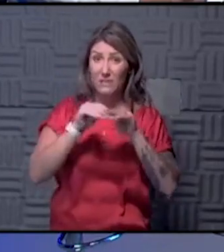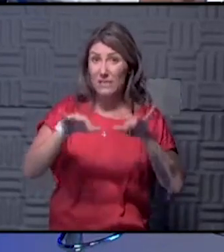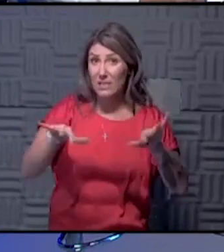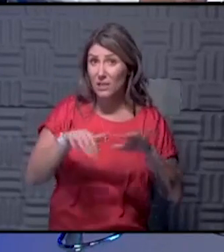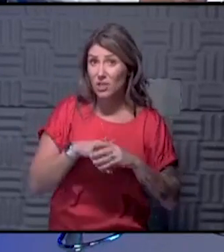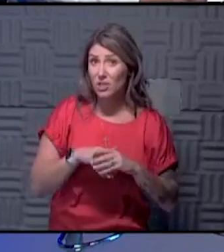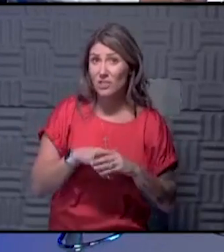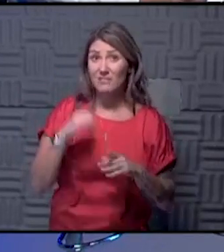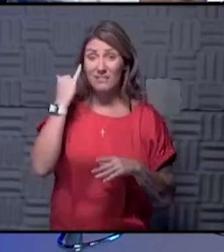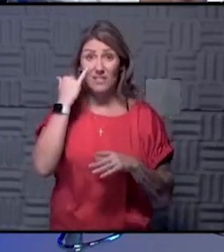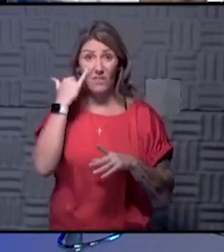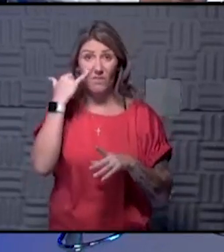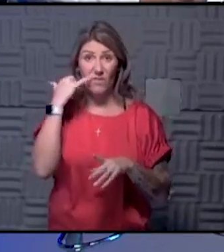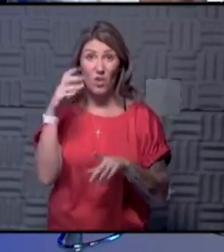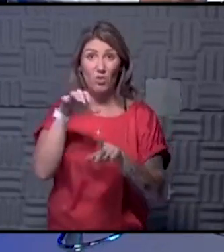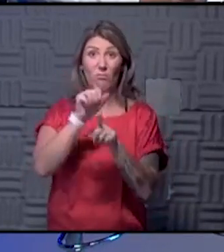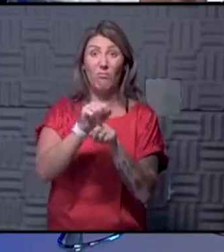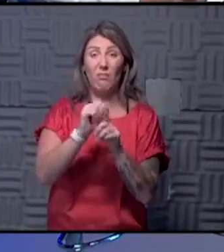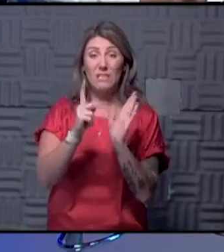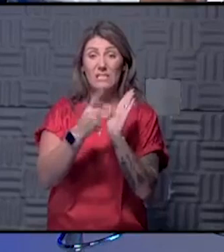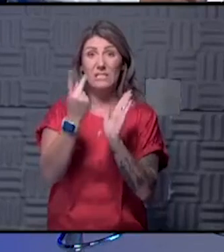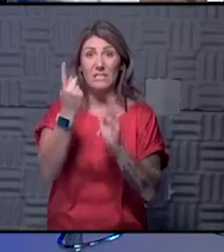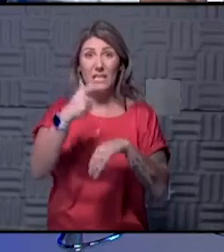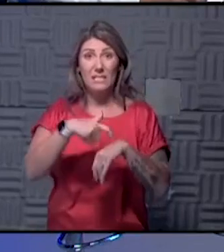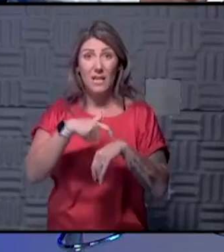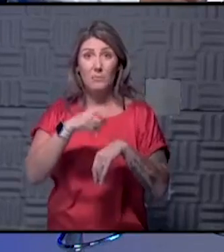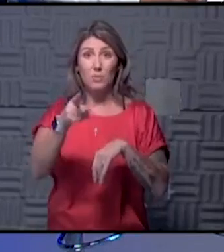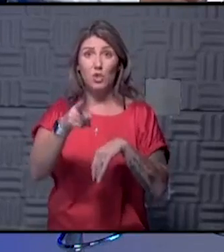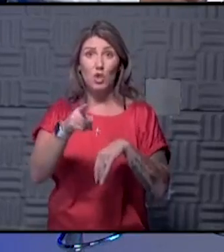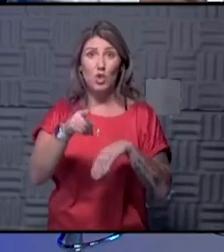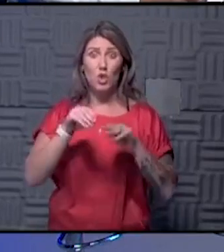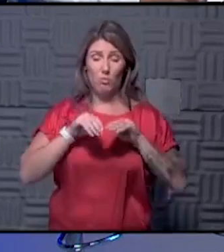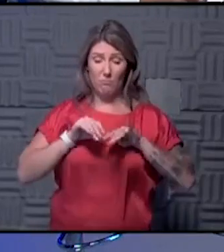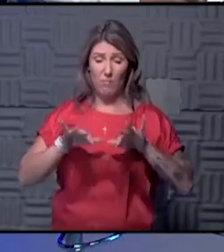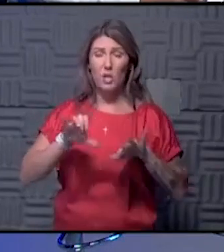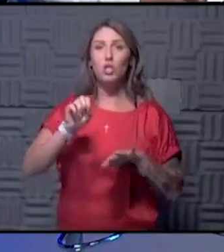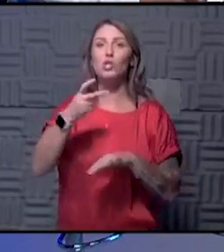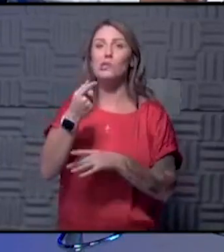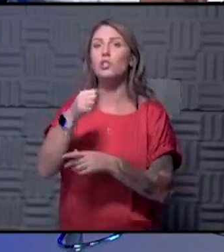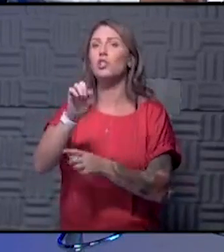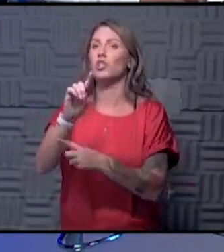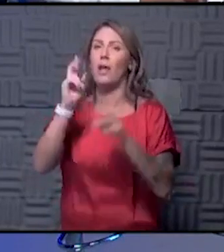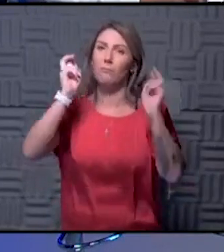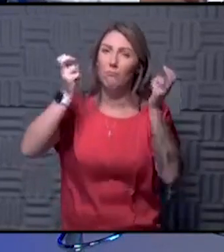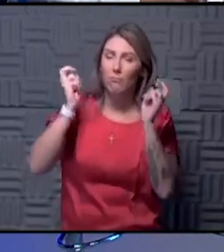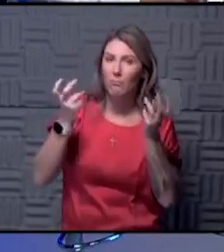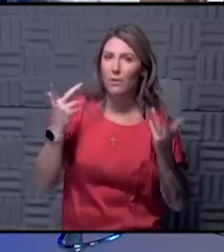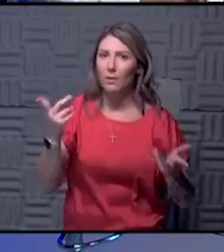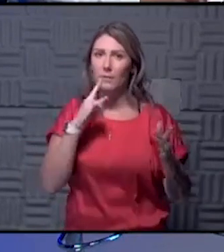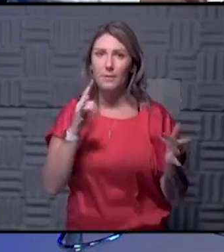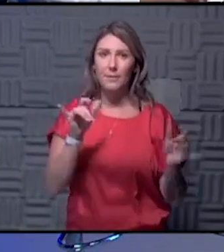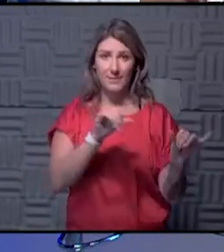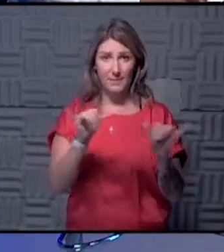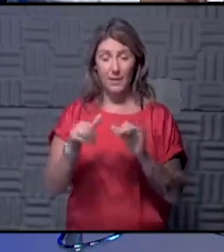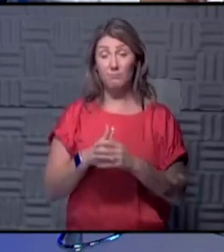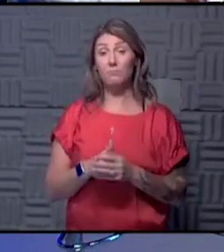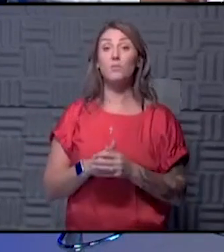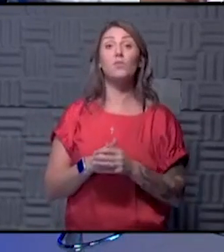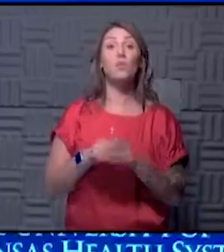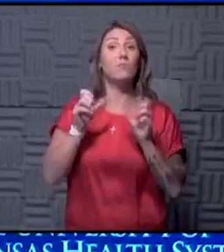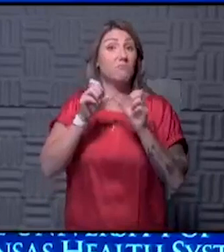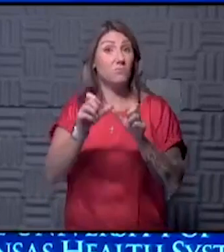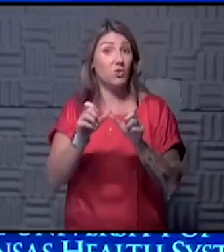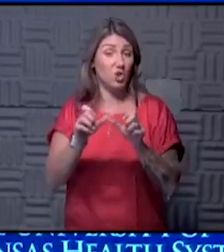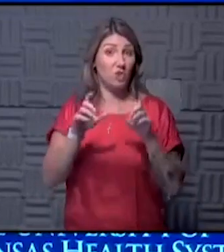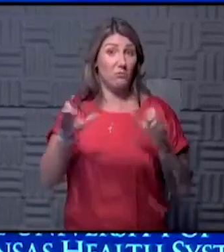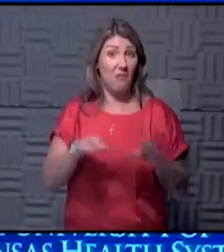get it a second time, do you shed like you did the first time? Yeah, which is unrelated to the president. So the first question is, he is still shedding the virus actively because